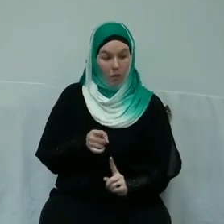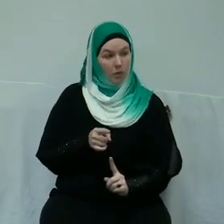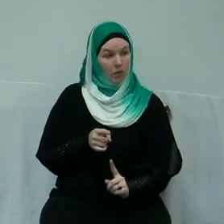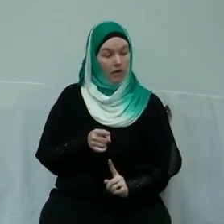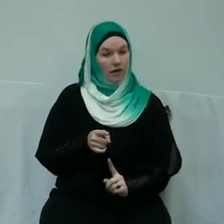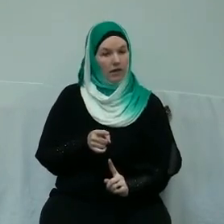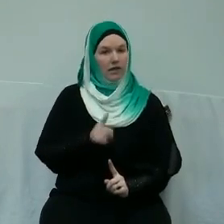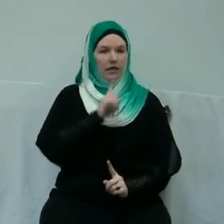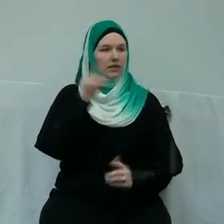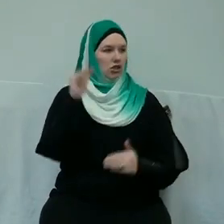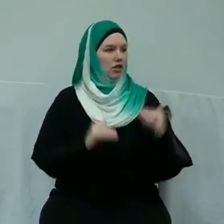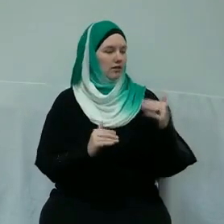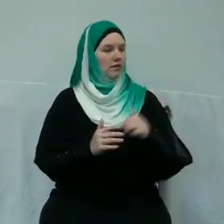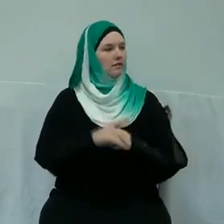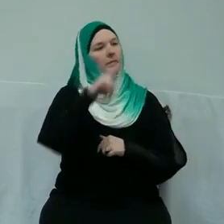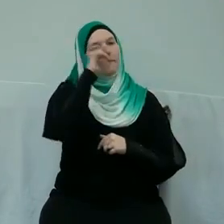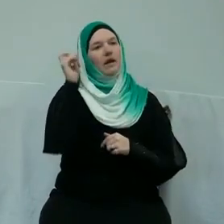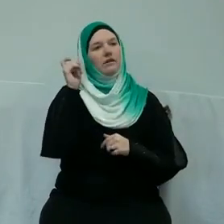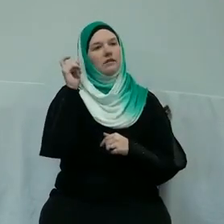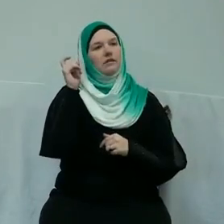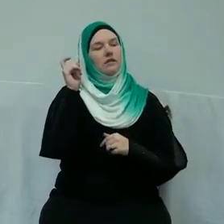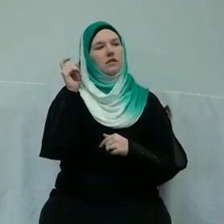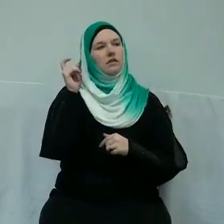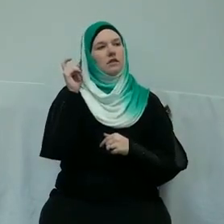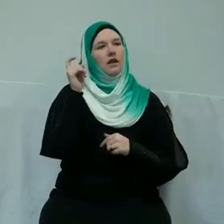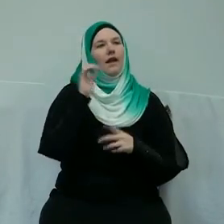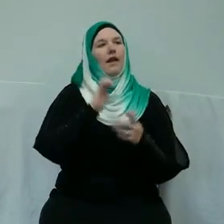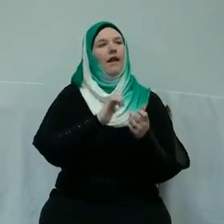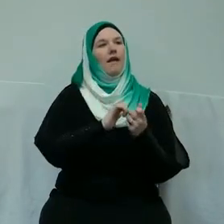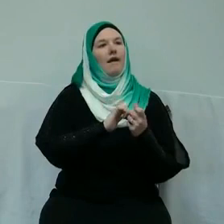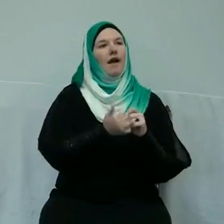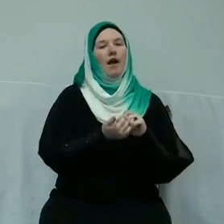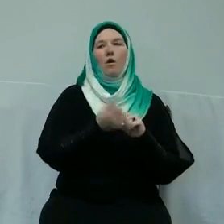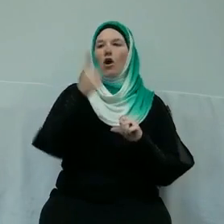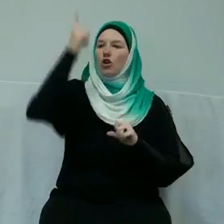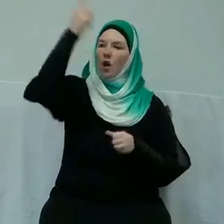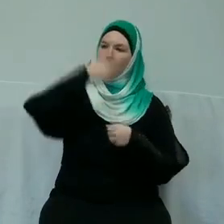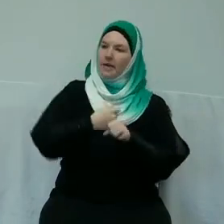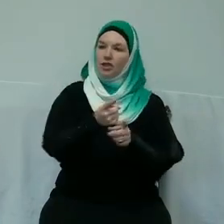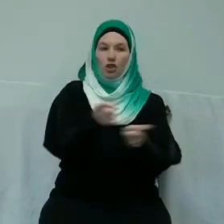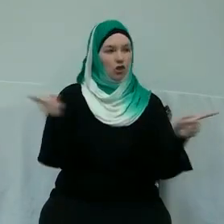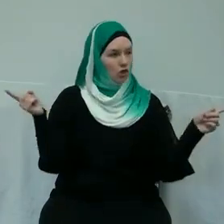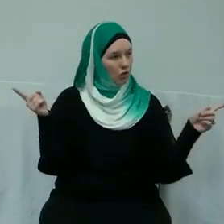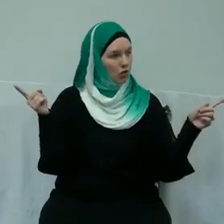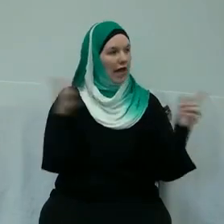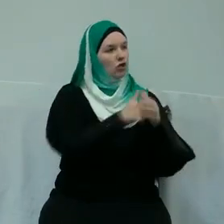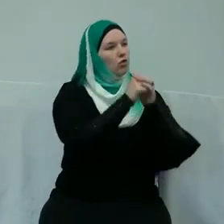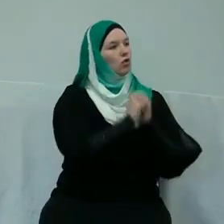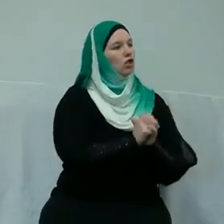it is injustice. Because how come that Allah creates you and you worship an